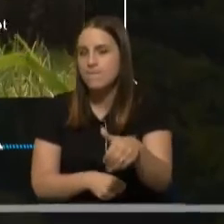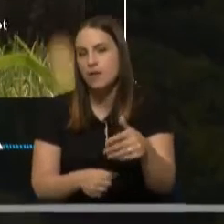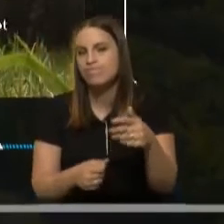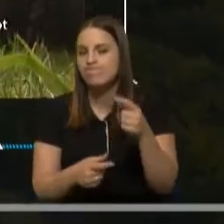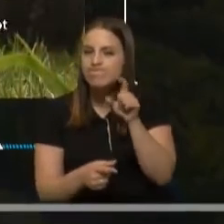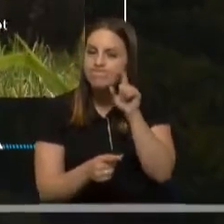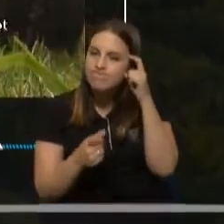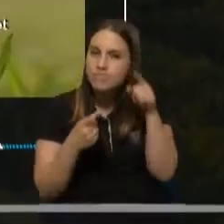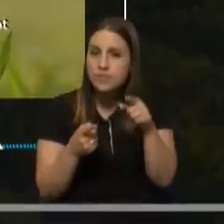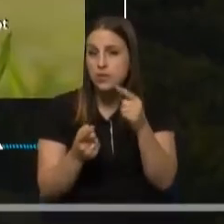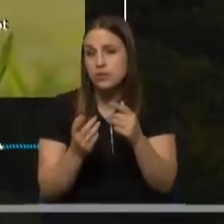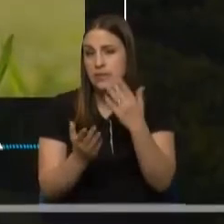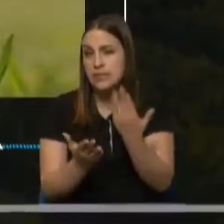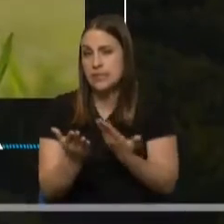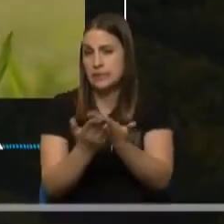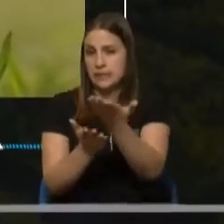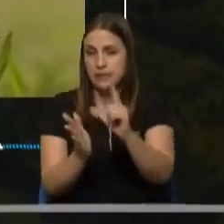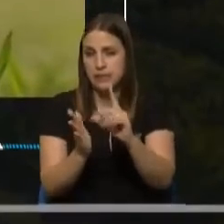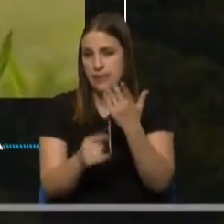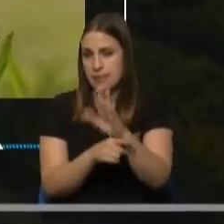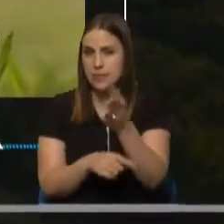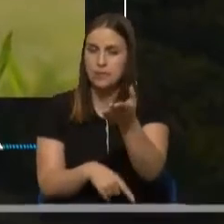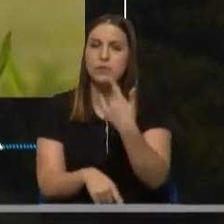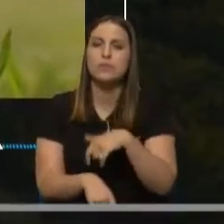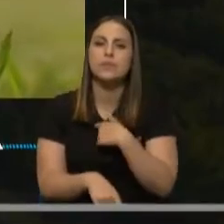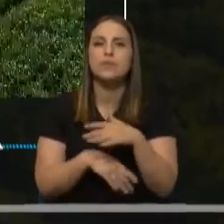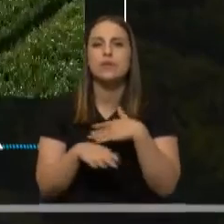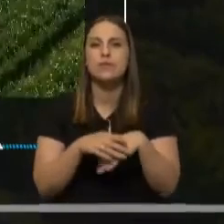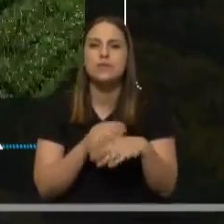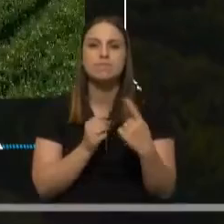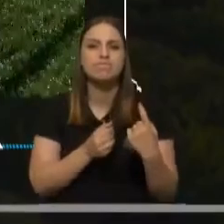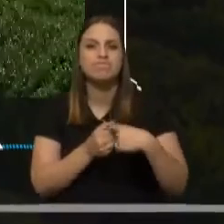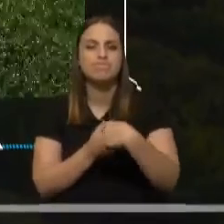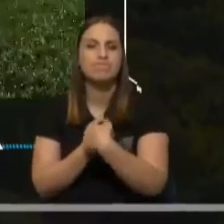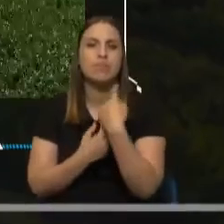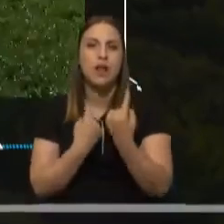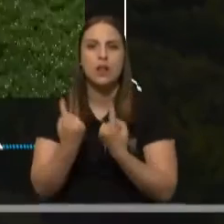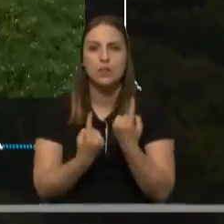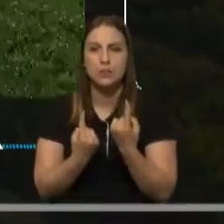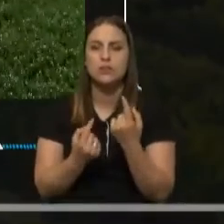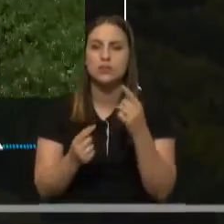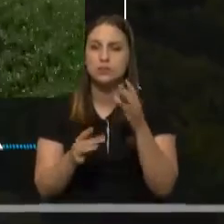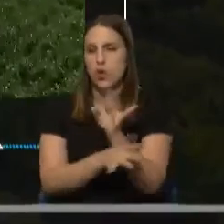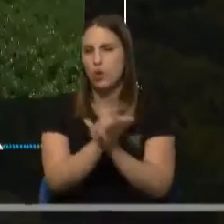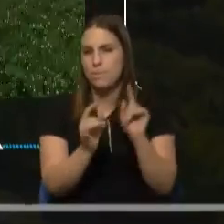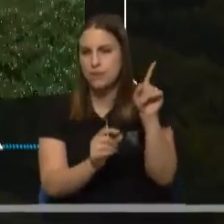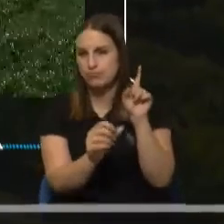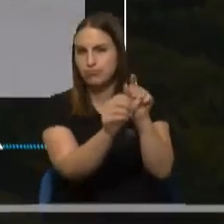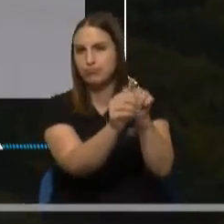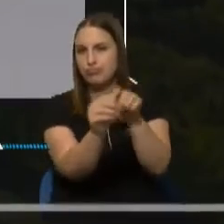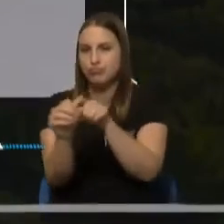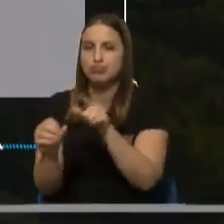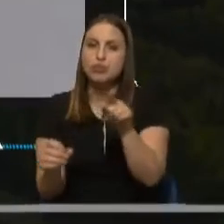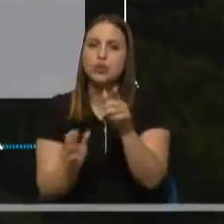making this example. We are doing some cooperation in the agriculture industry in Europe. That we